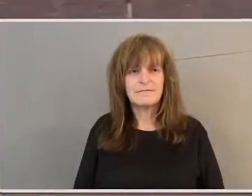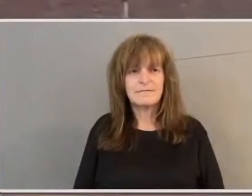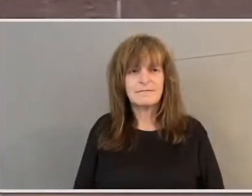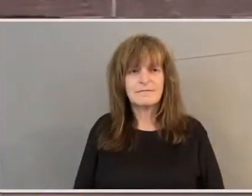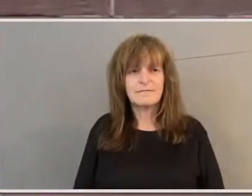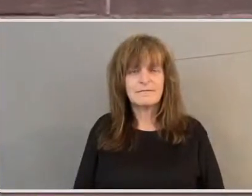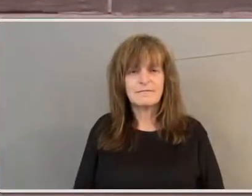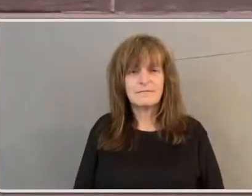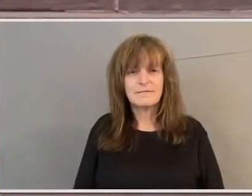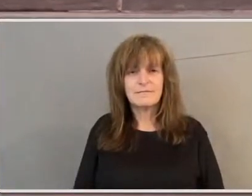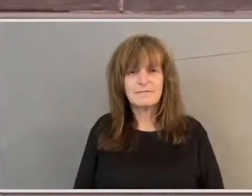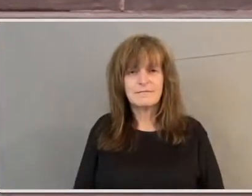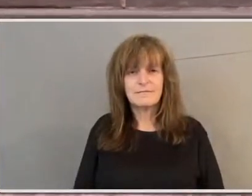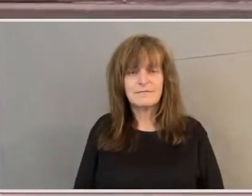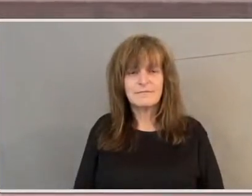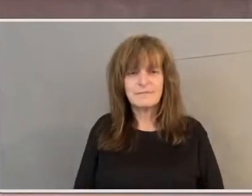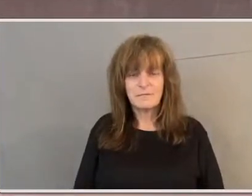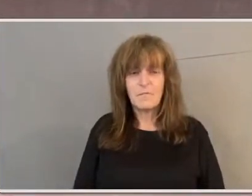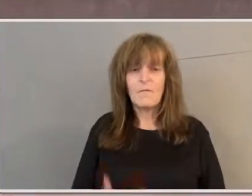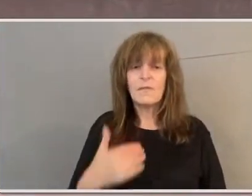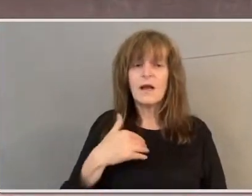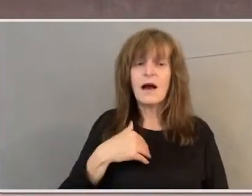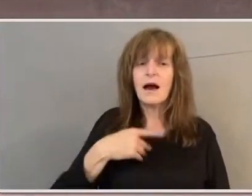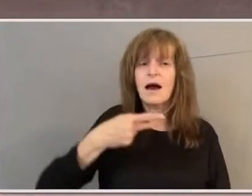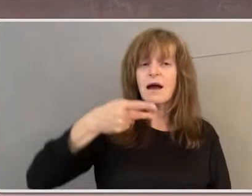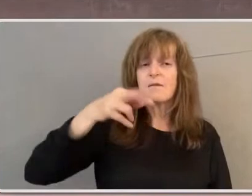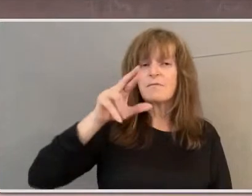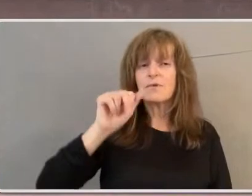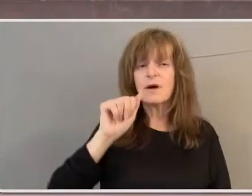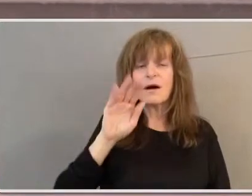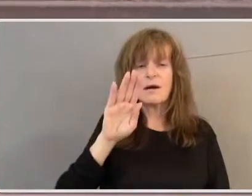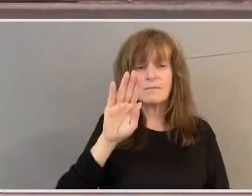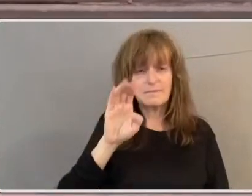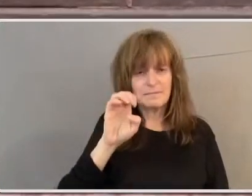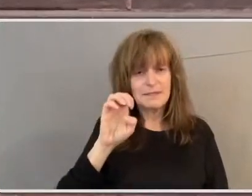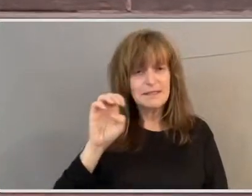I, Prabmeet Singh Sarkaria, solemnly affirm that I